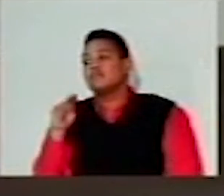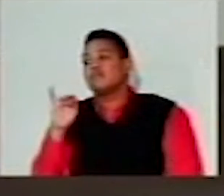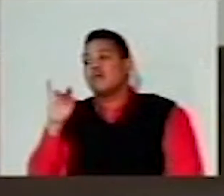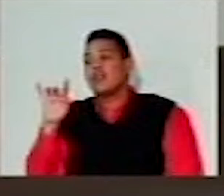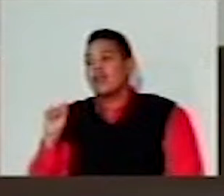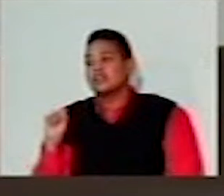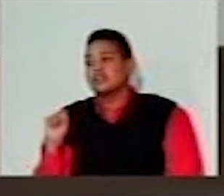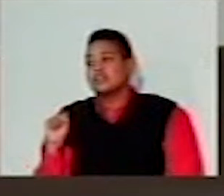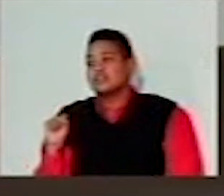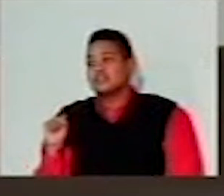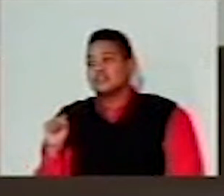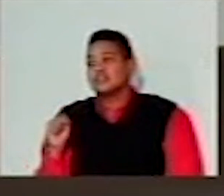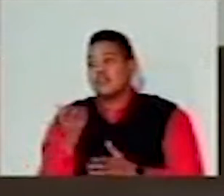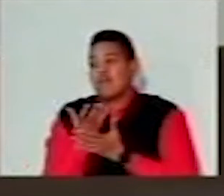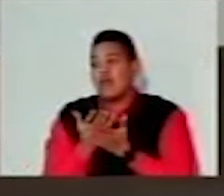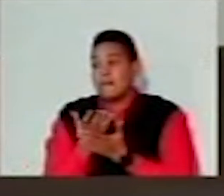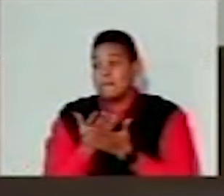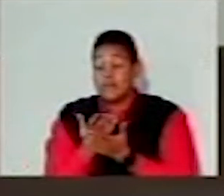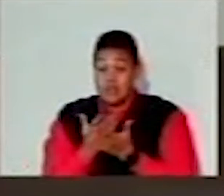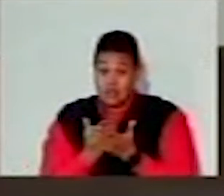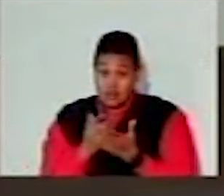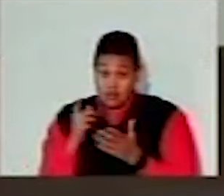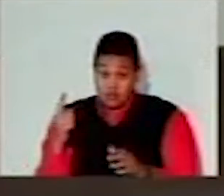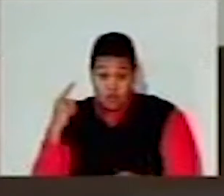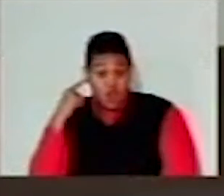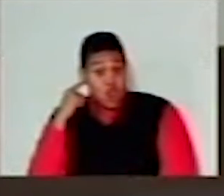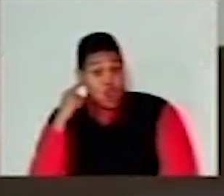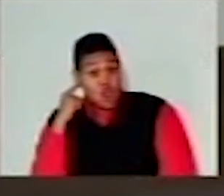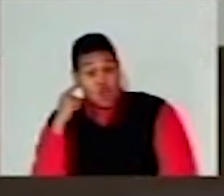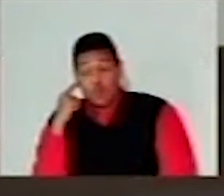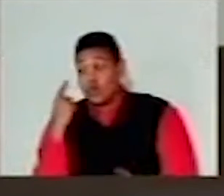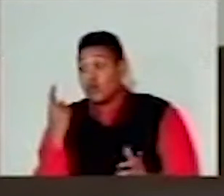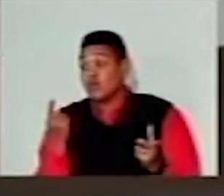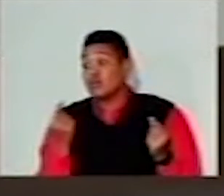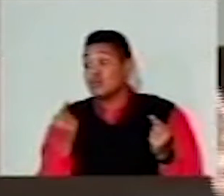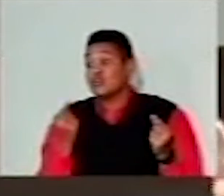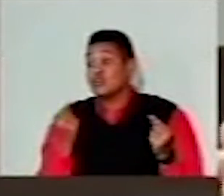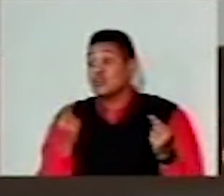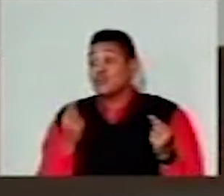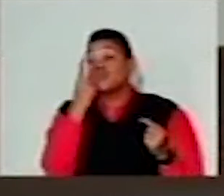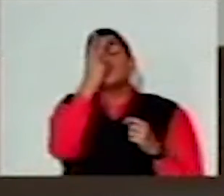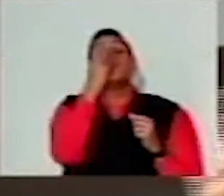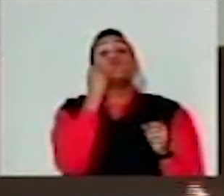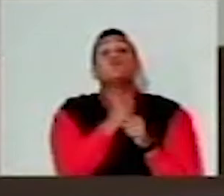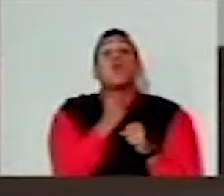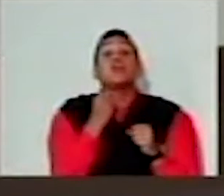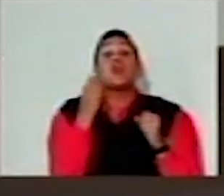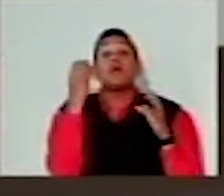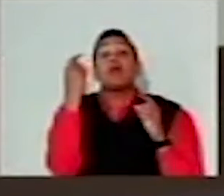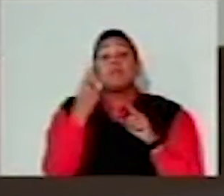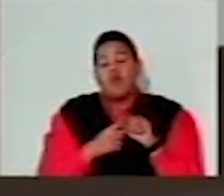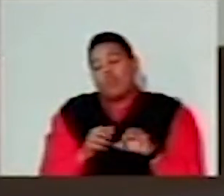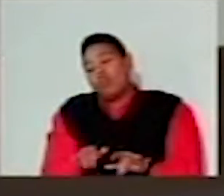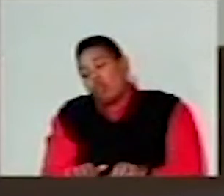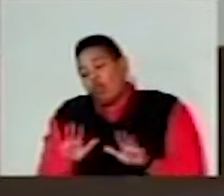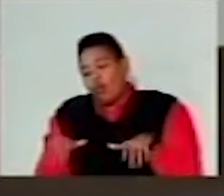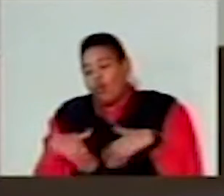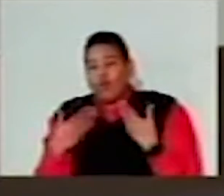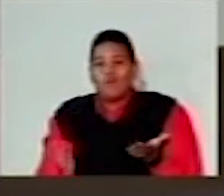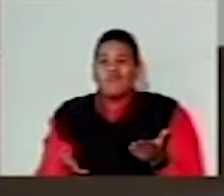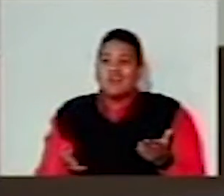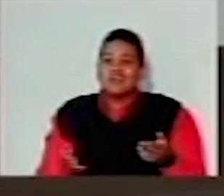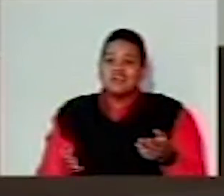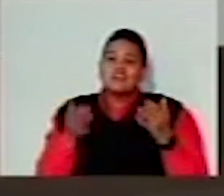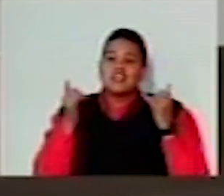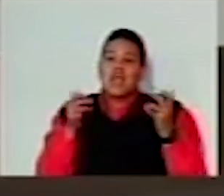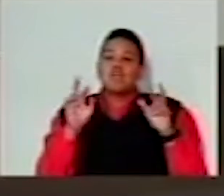if an appeal is to be heard, then it won't take 2 years or many months. The